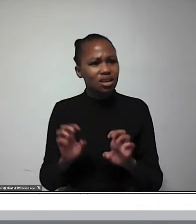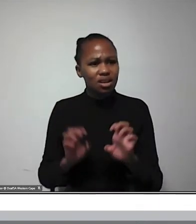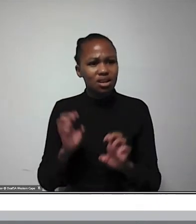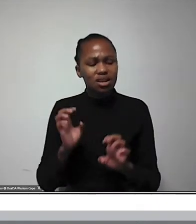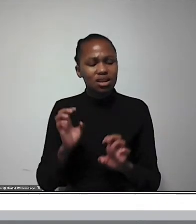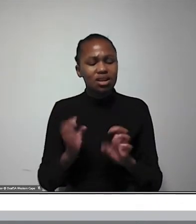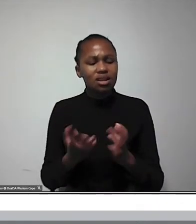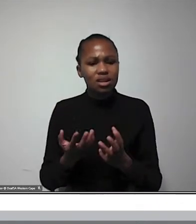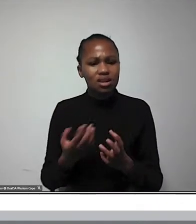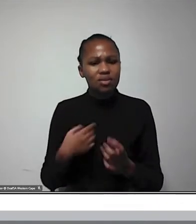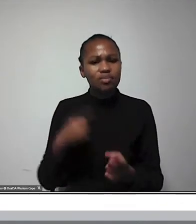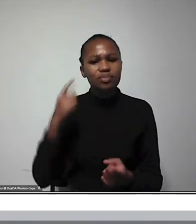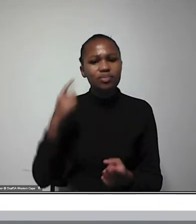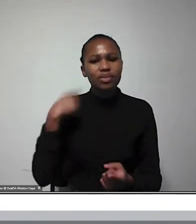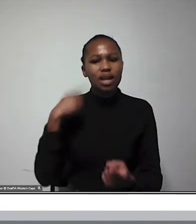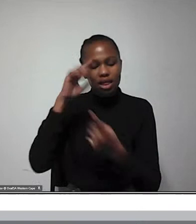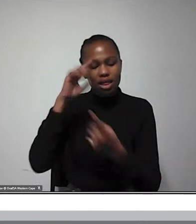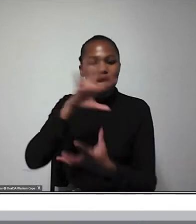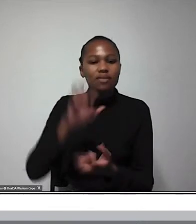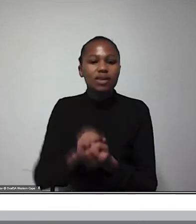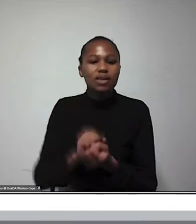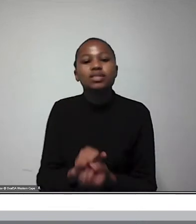I've covered everything, hopefully.